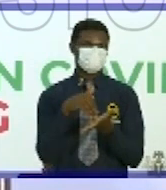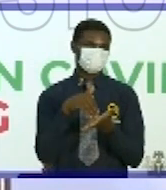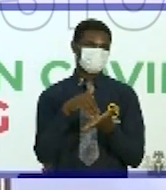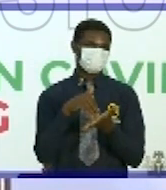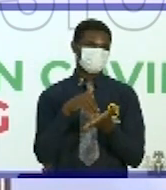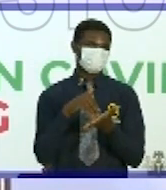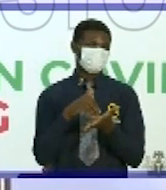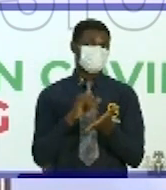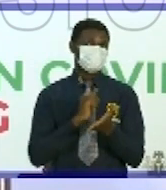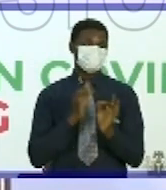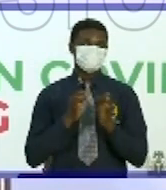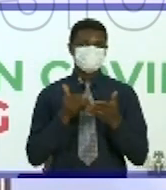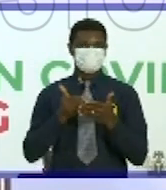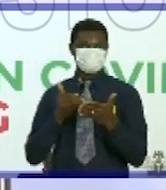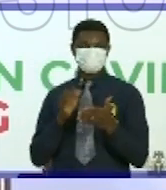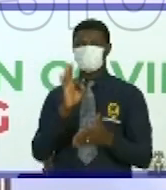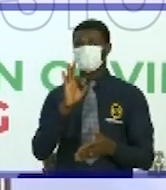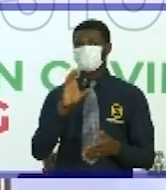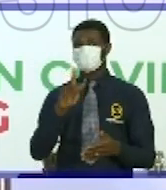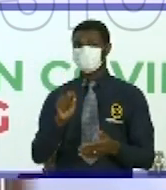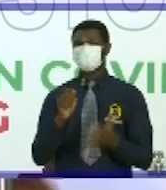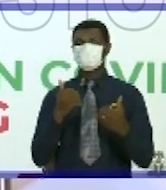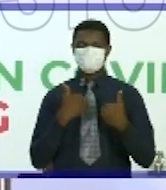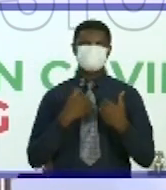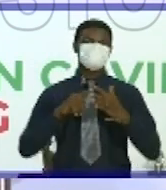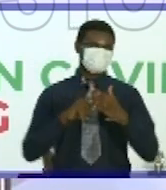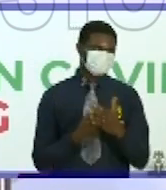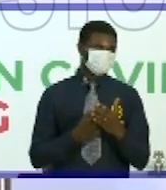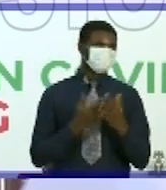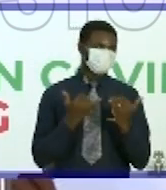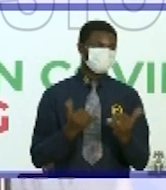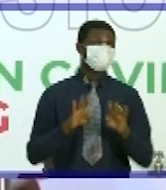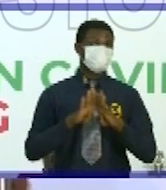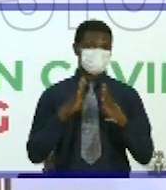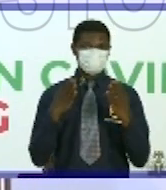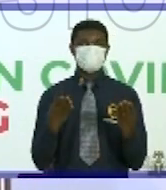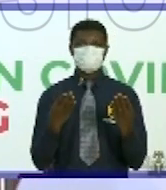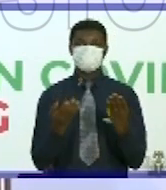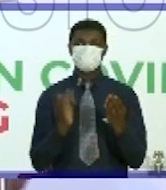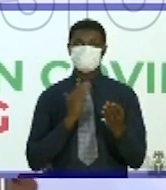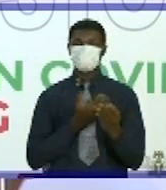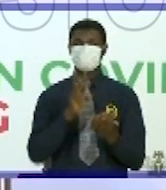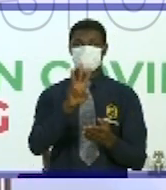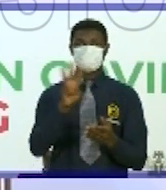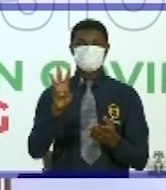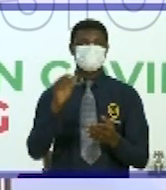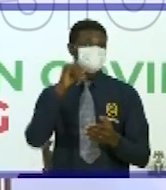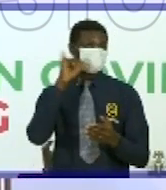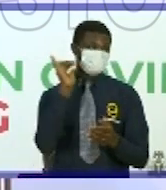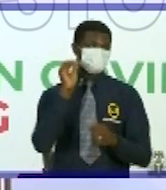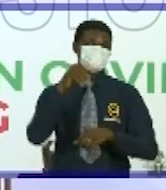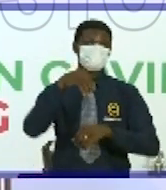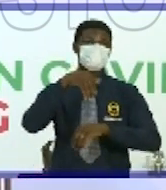the FCT, we've opened up the platform yesterday night. So those that test, once the result